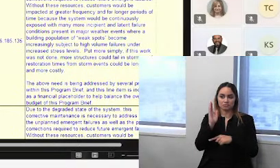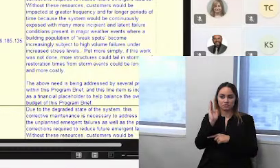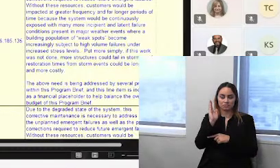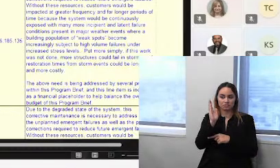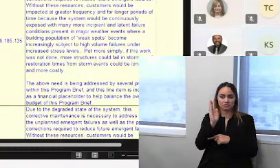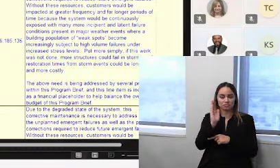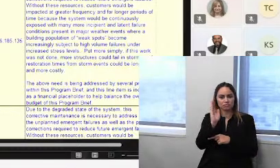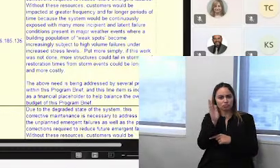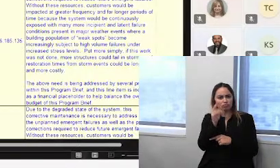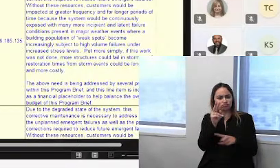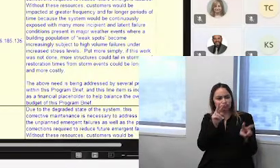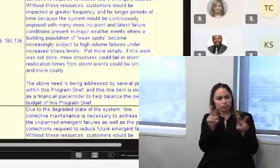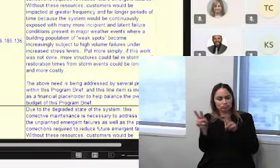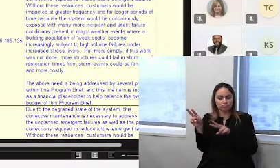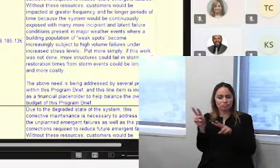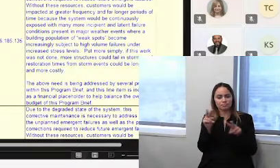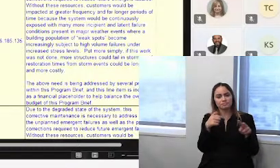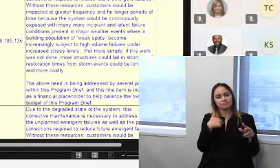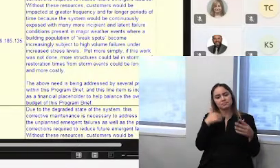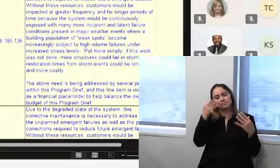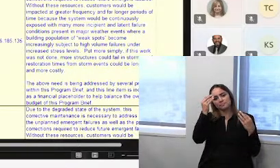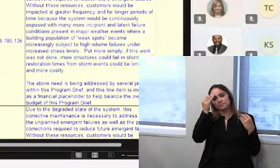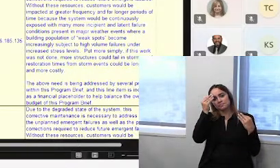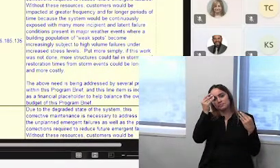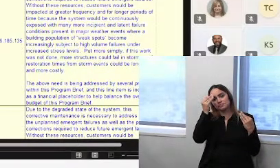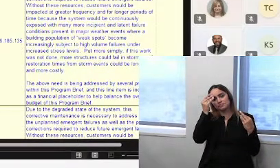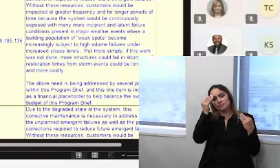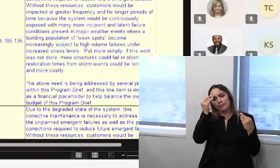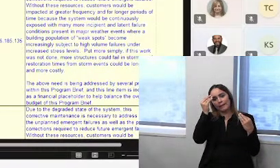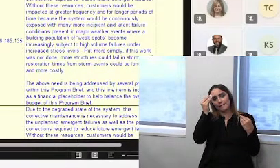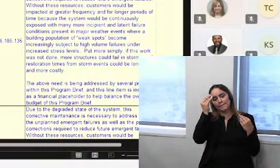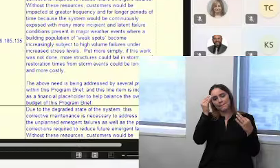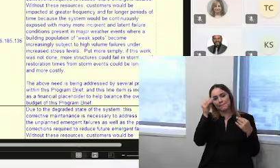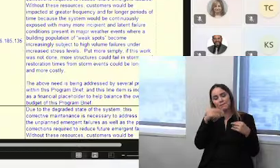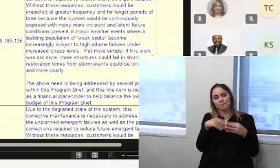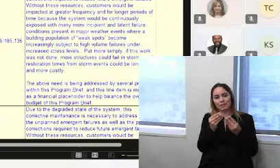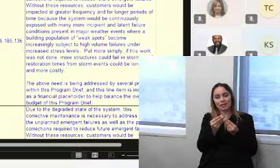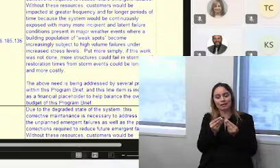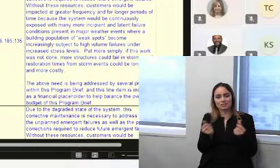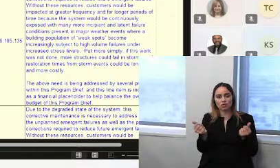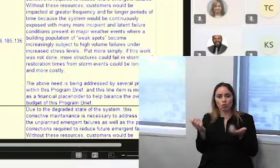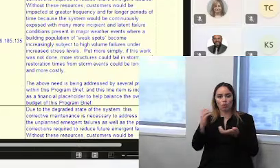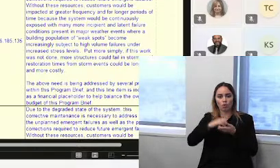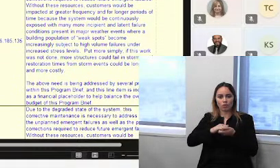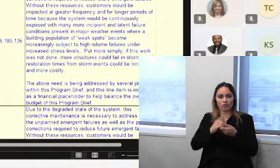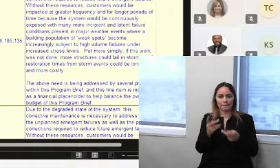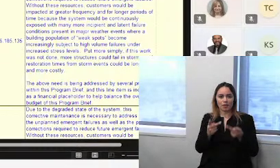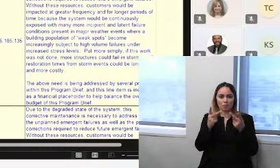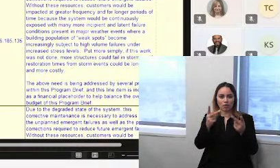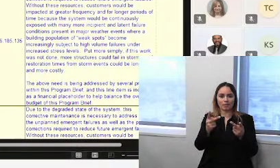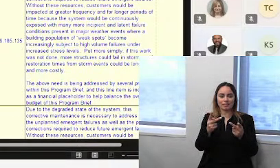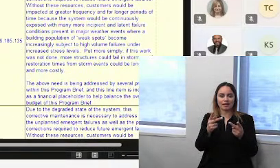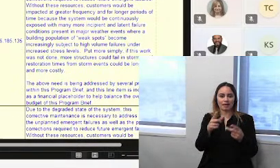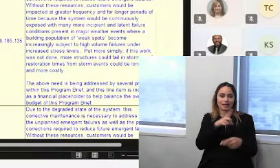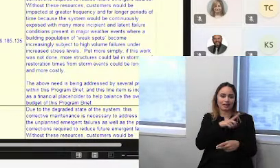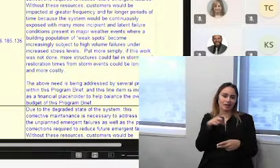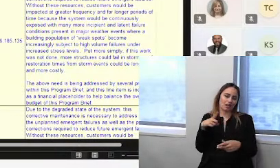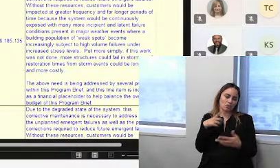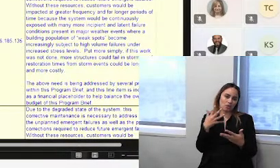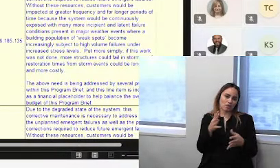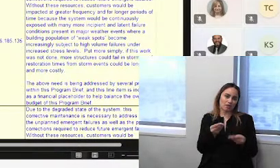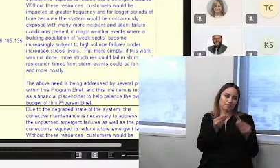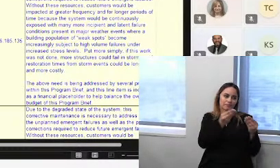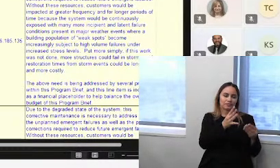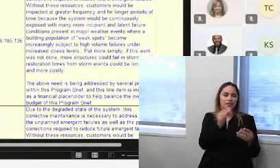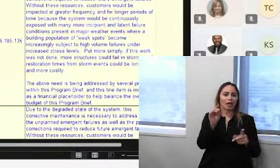about, the proposed joint resolution before the legislature, and the questions are being asked of